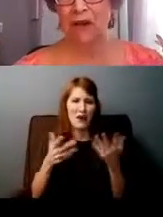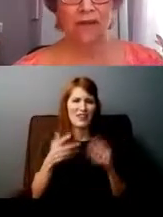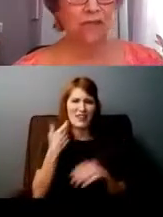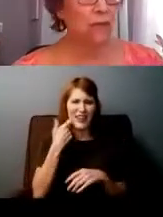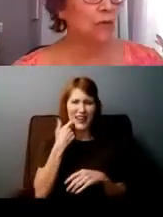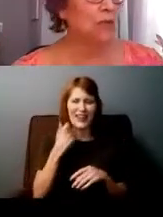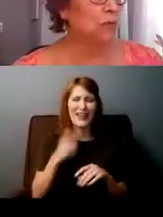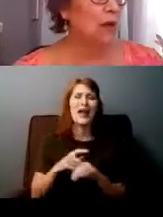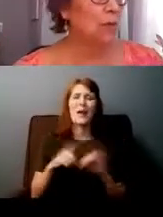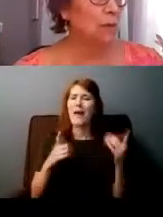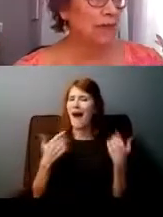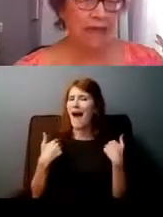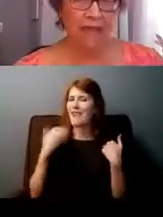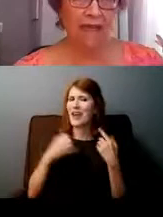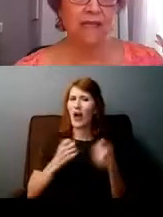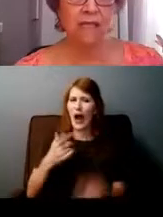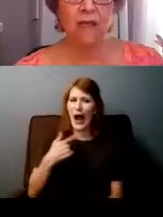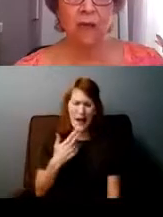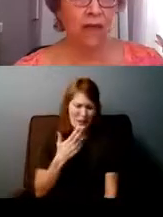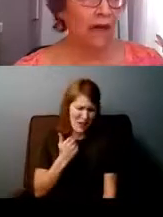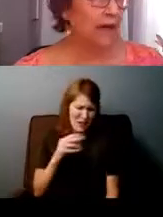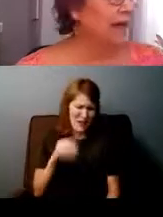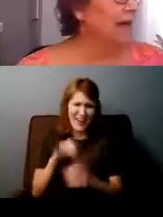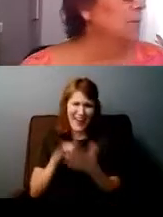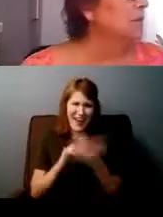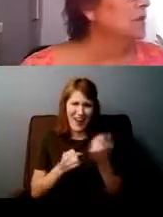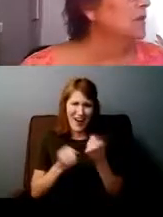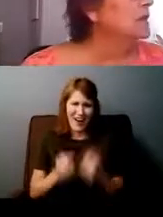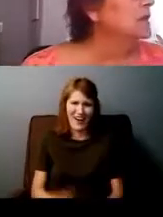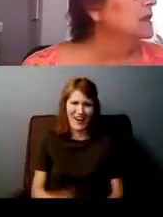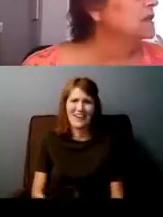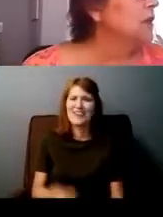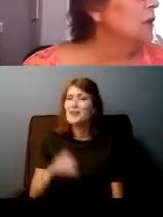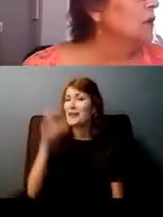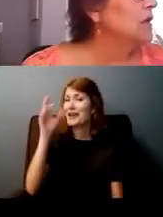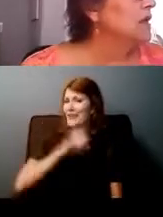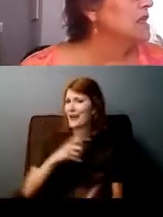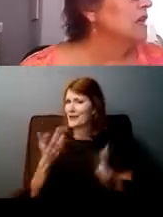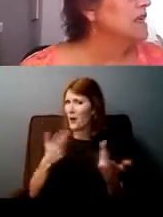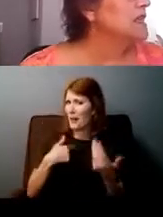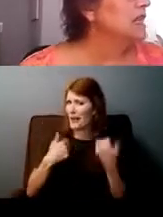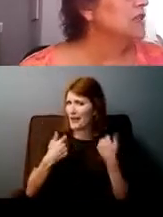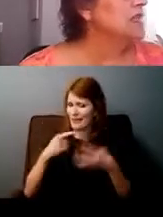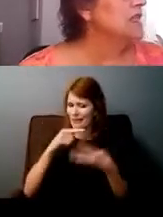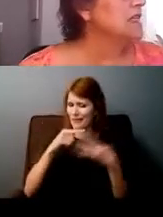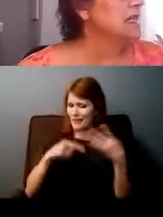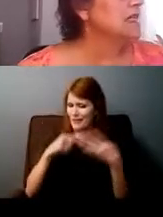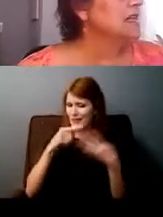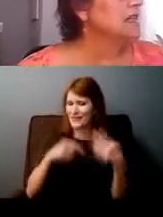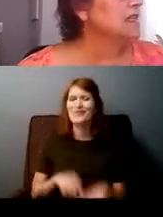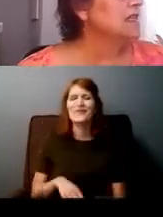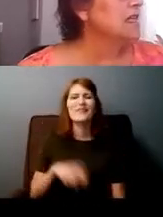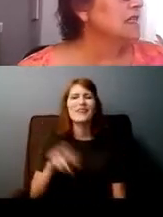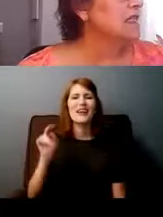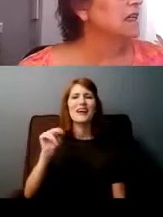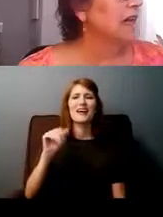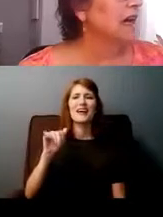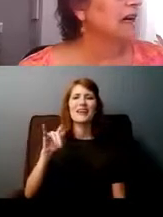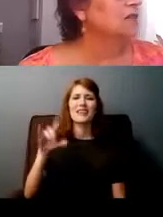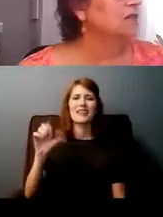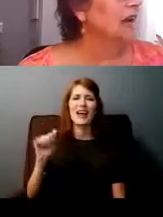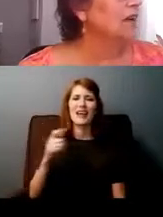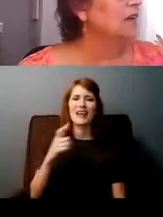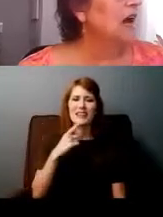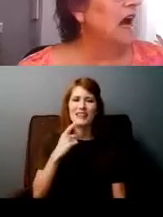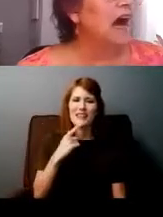that car. So you can guess what I am. So Natalia says she's a CD on the disc.